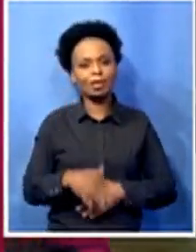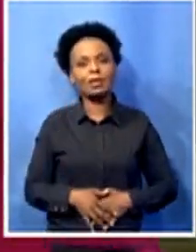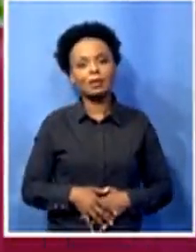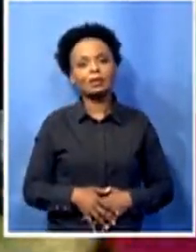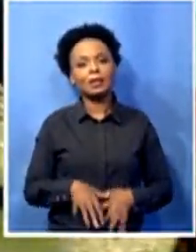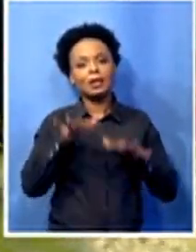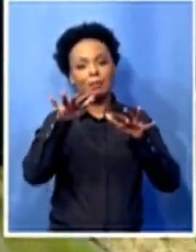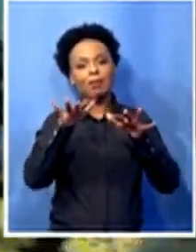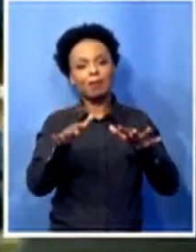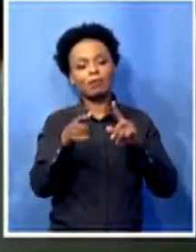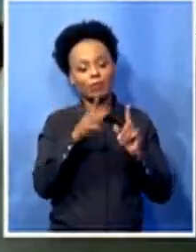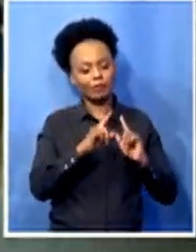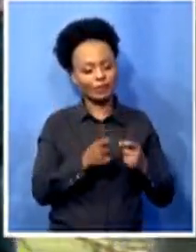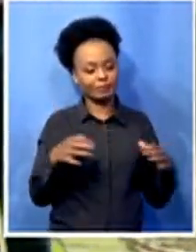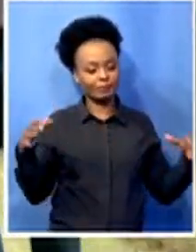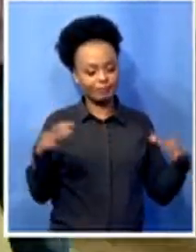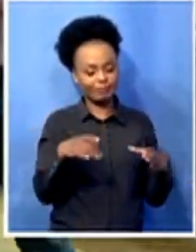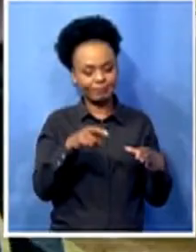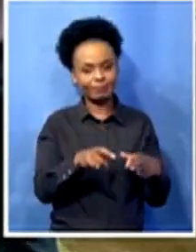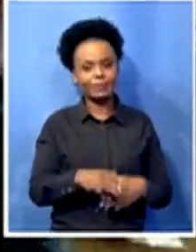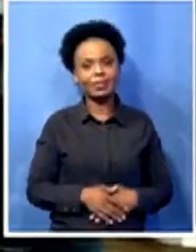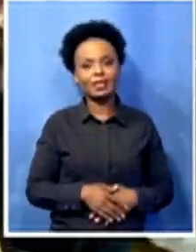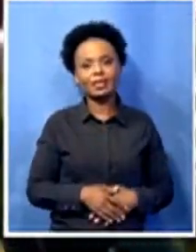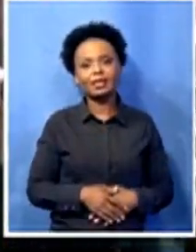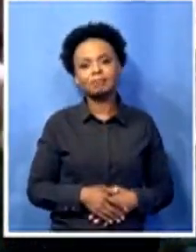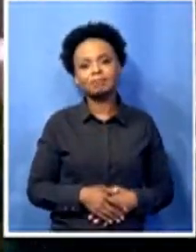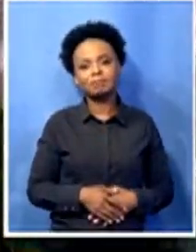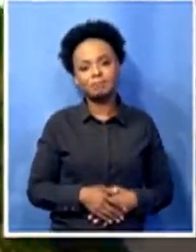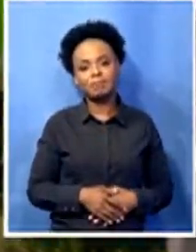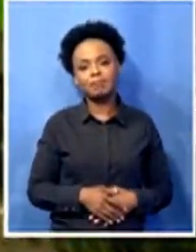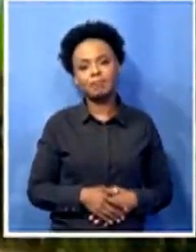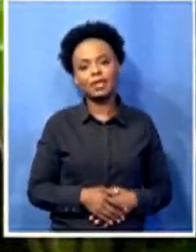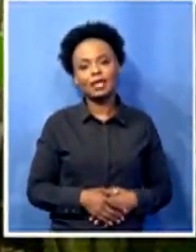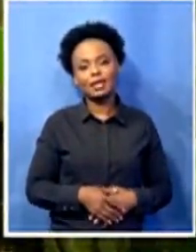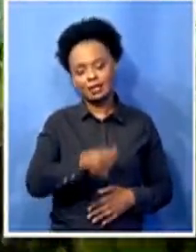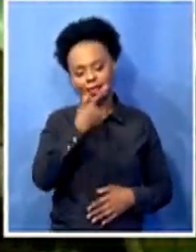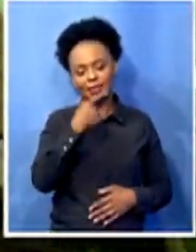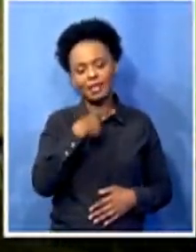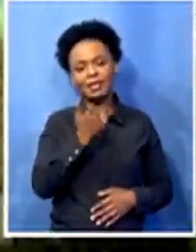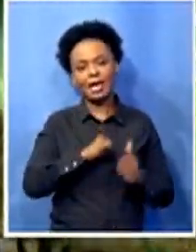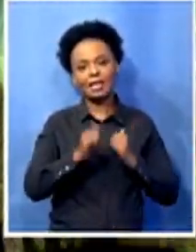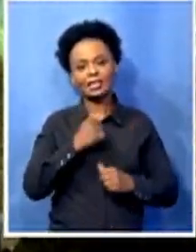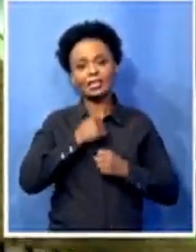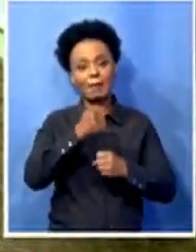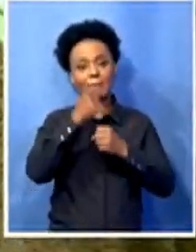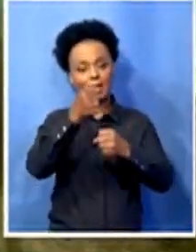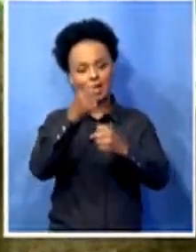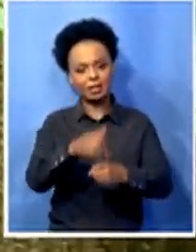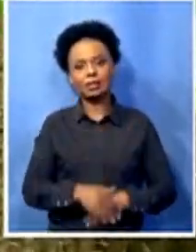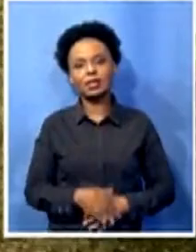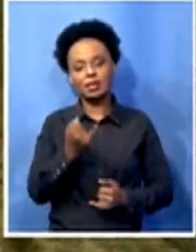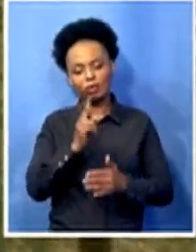the treatment action campaign. So they will also go inside now to continue with the program, and